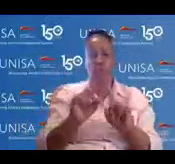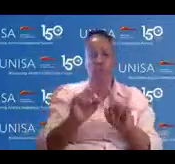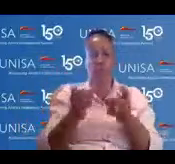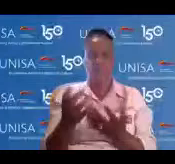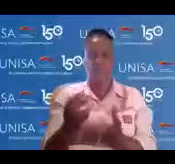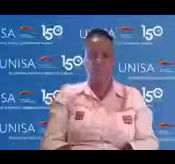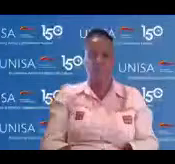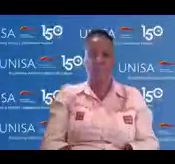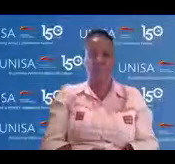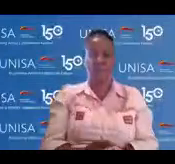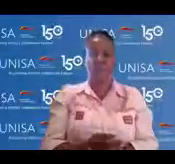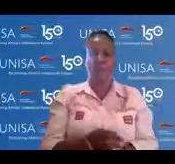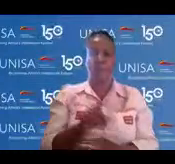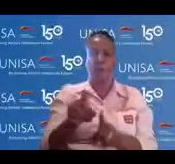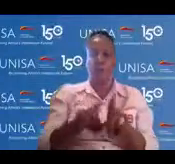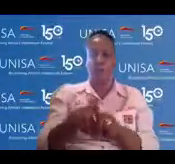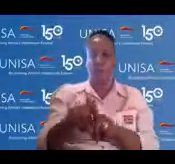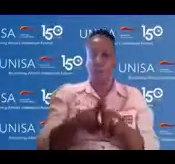competition.